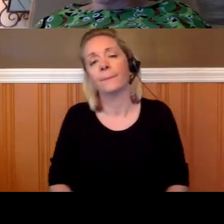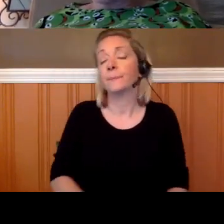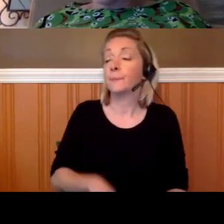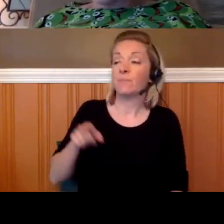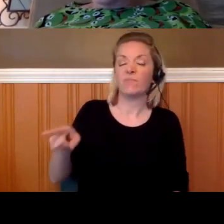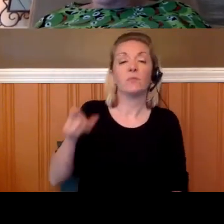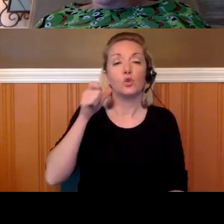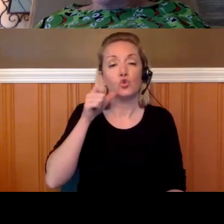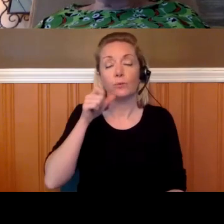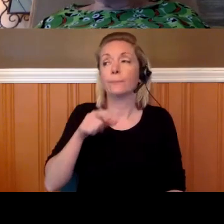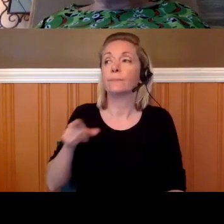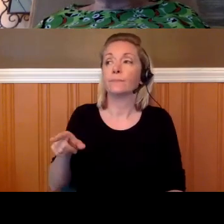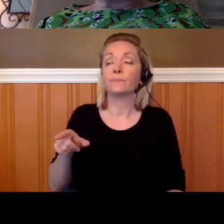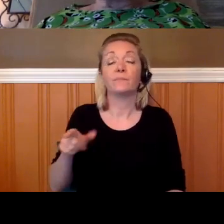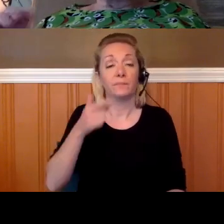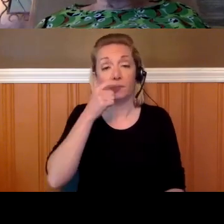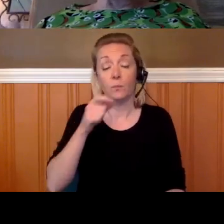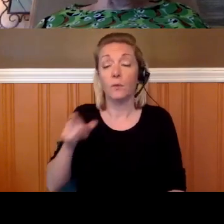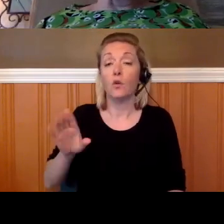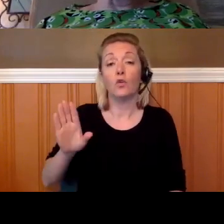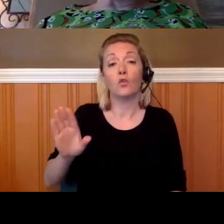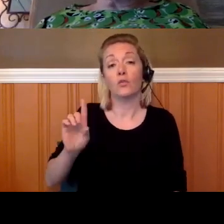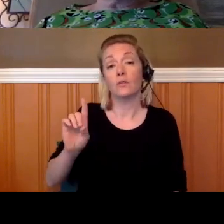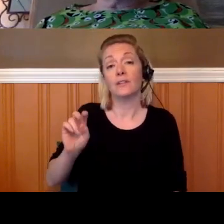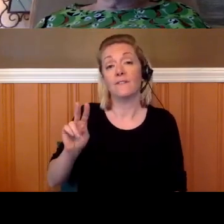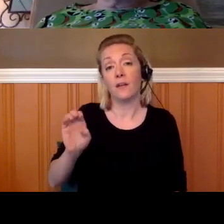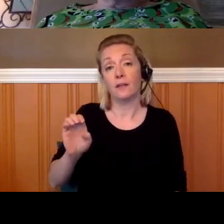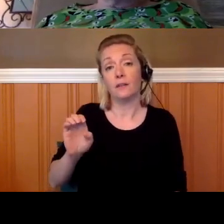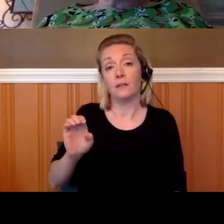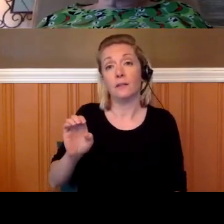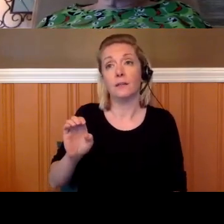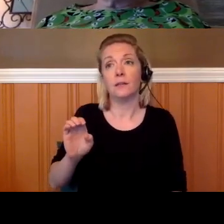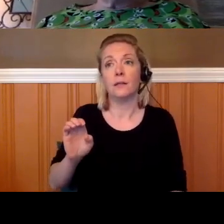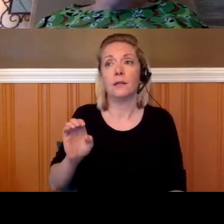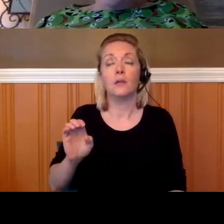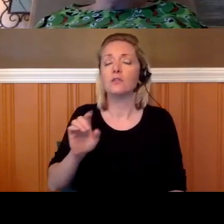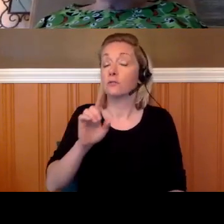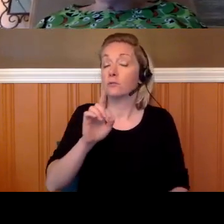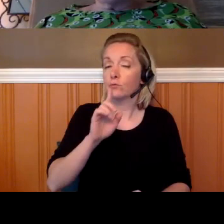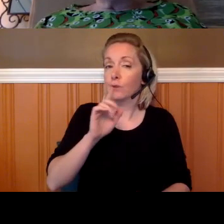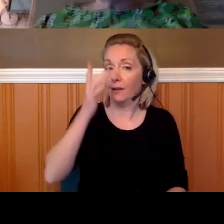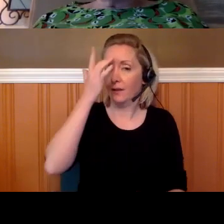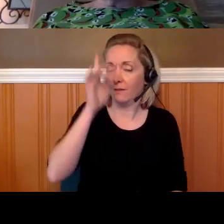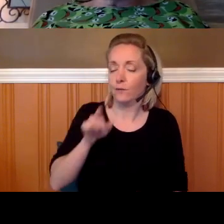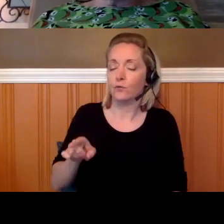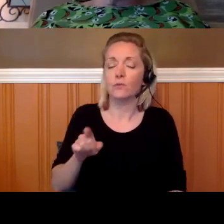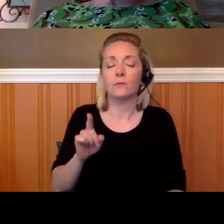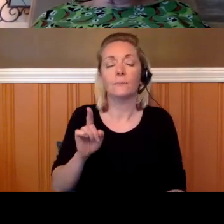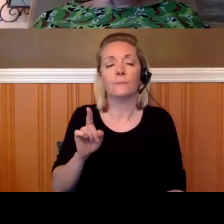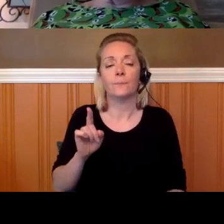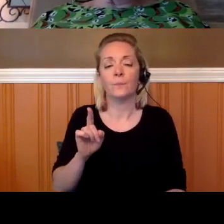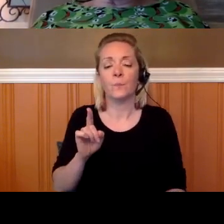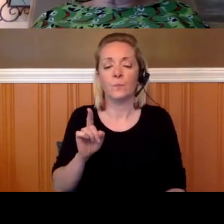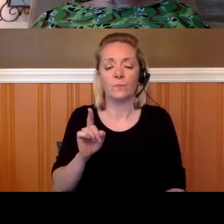also will use her device to figure out, it's like, how clever is she to figure out what